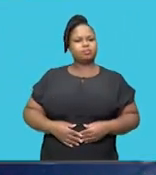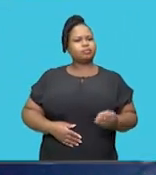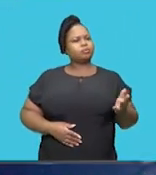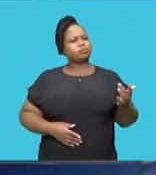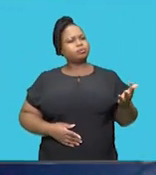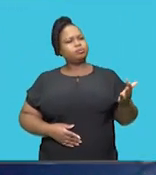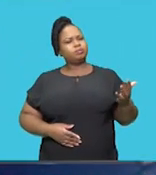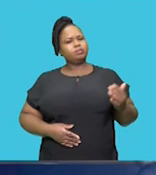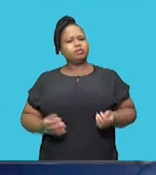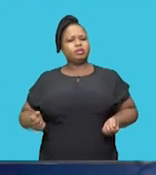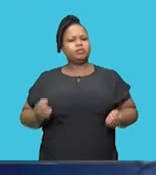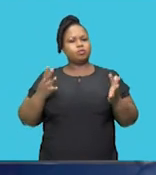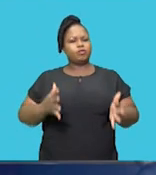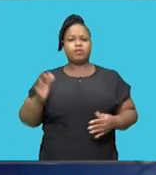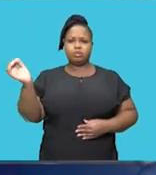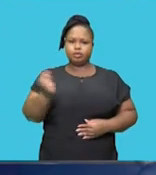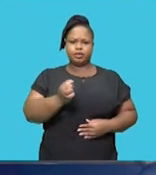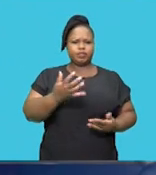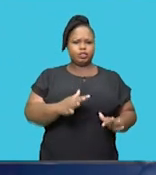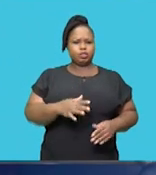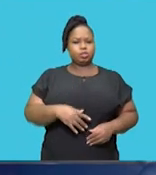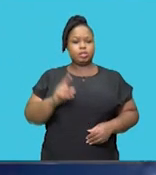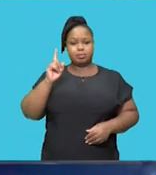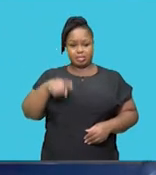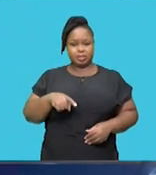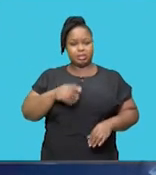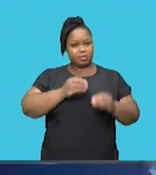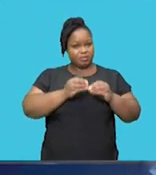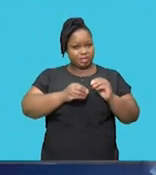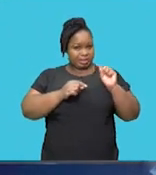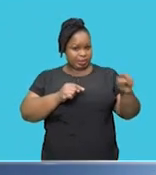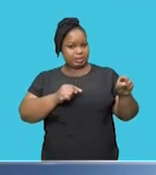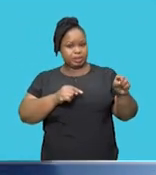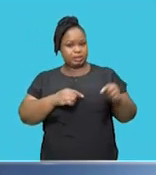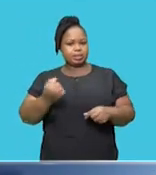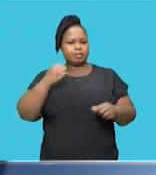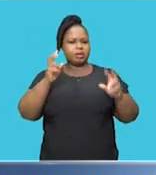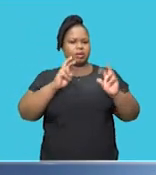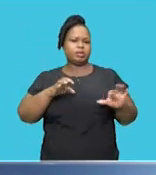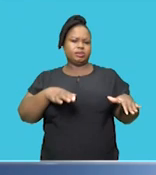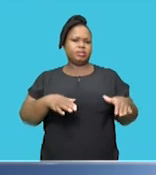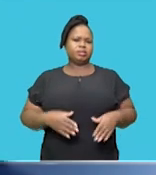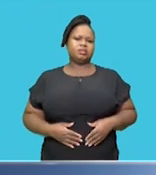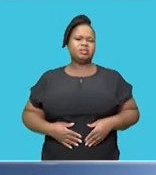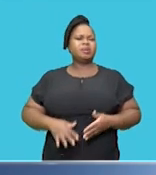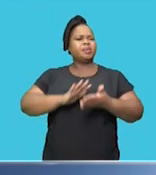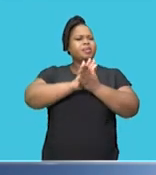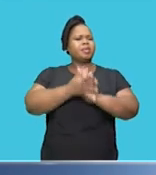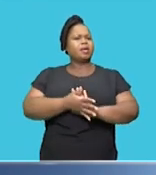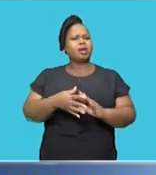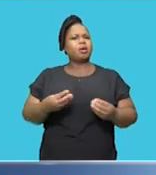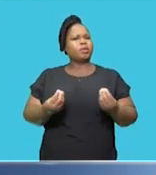where I service provider has been appointed to restore this power station. It's buggering up our